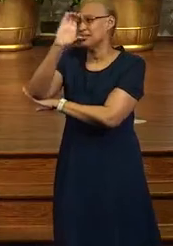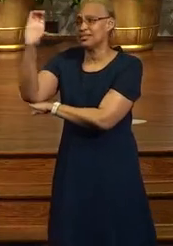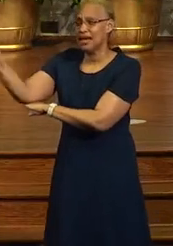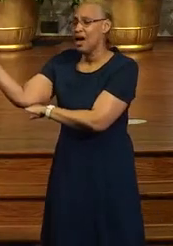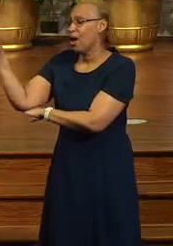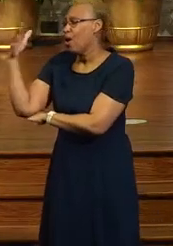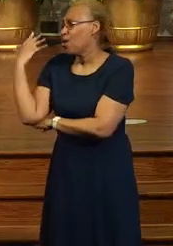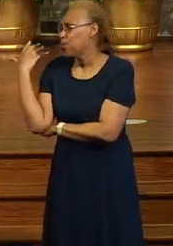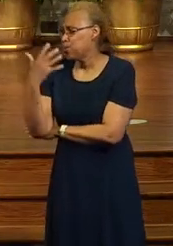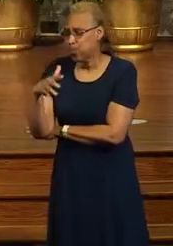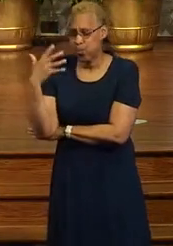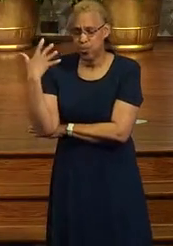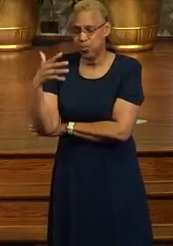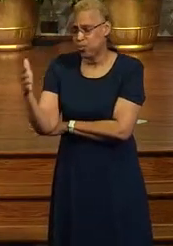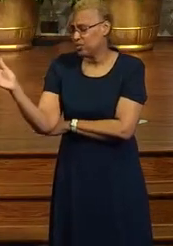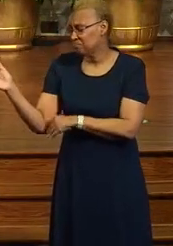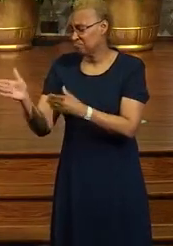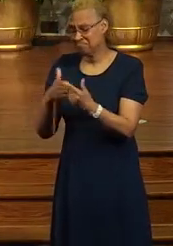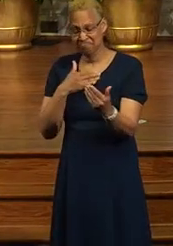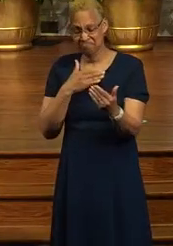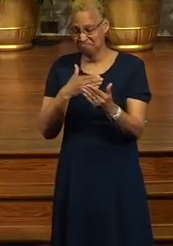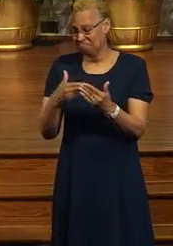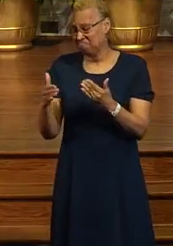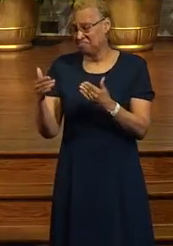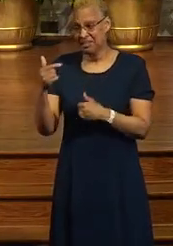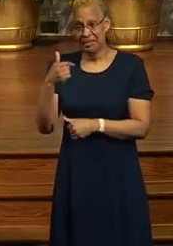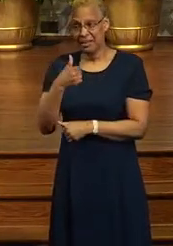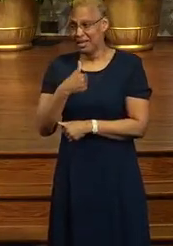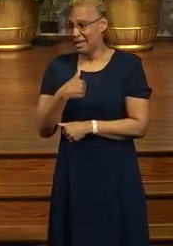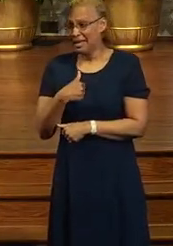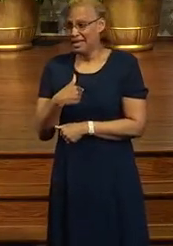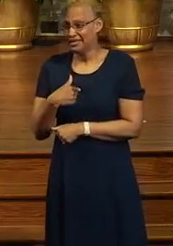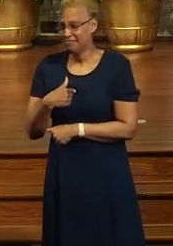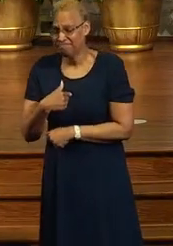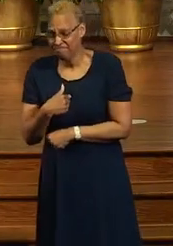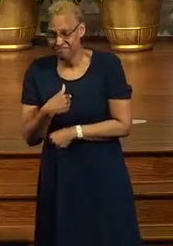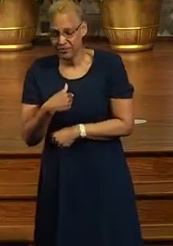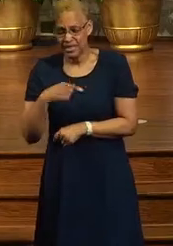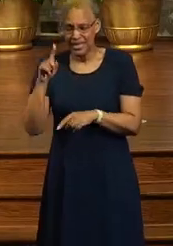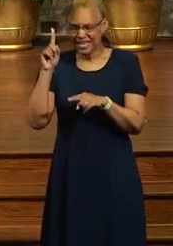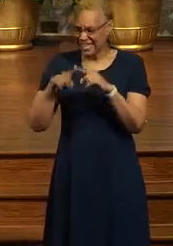cross. Though I could not